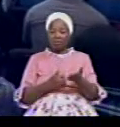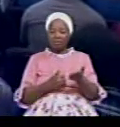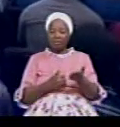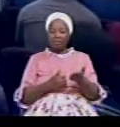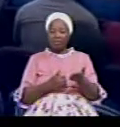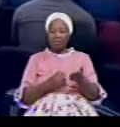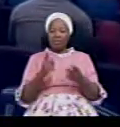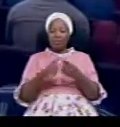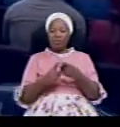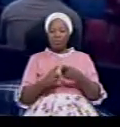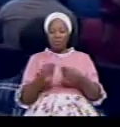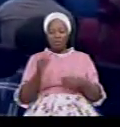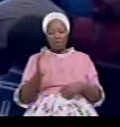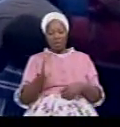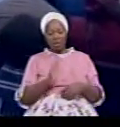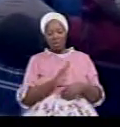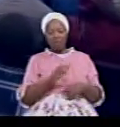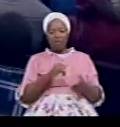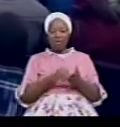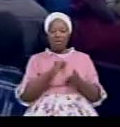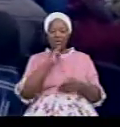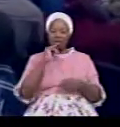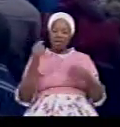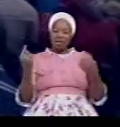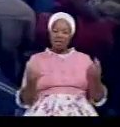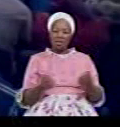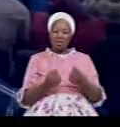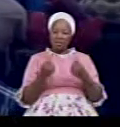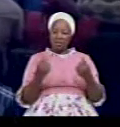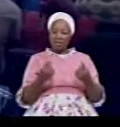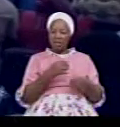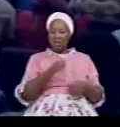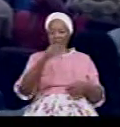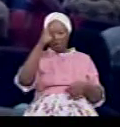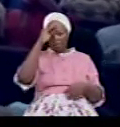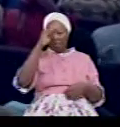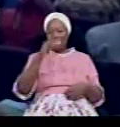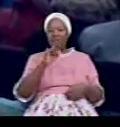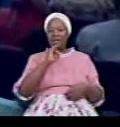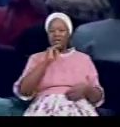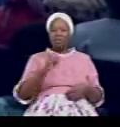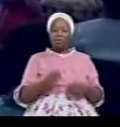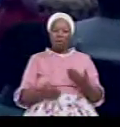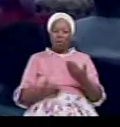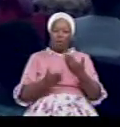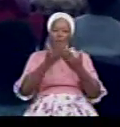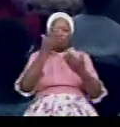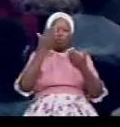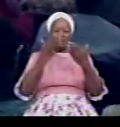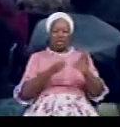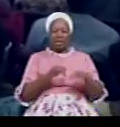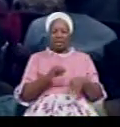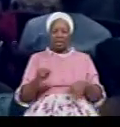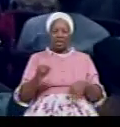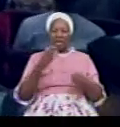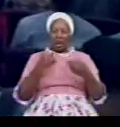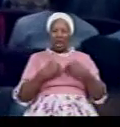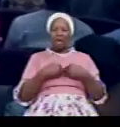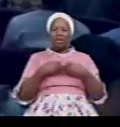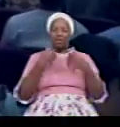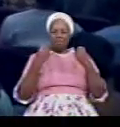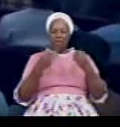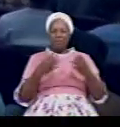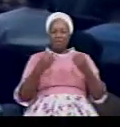to him it is sin. A man was about to die. He had property. He